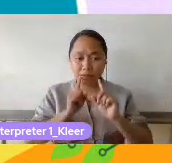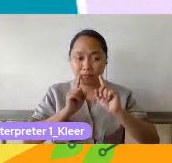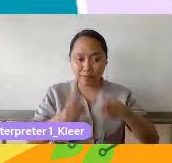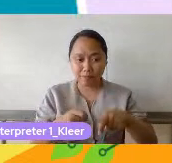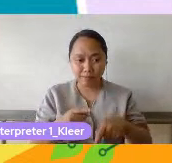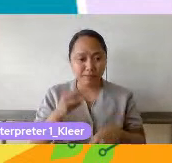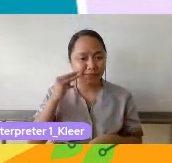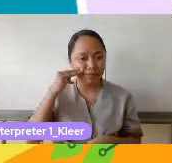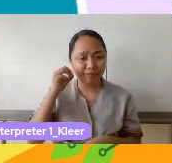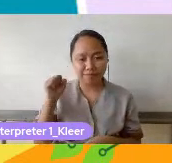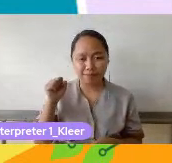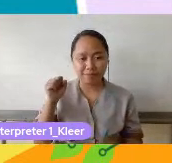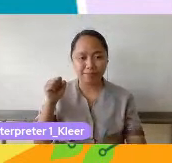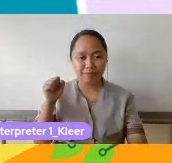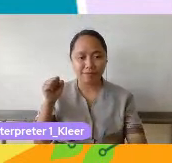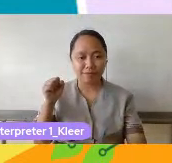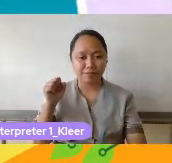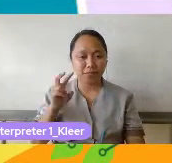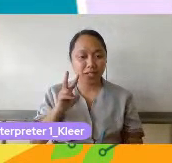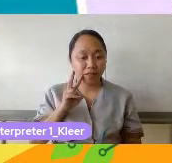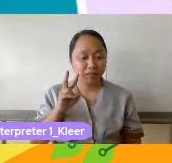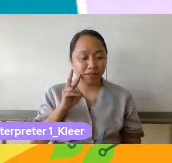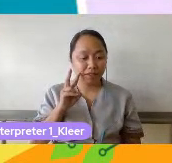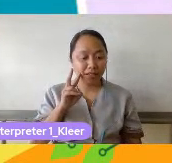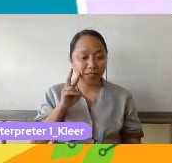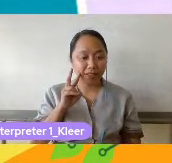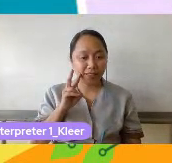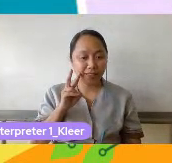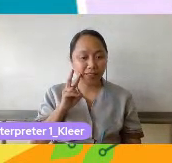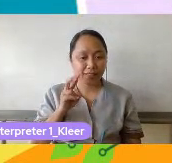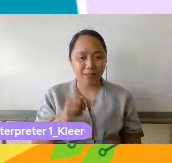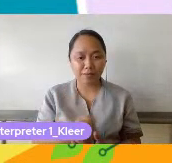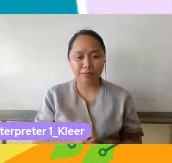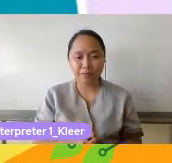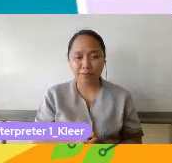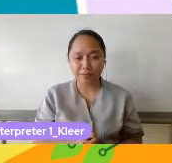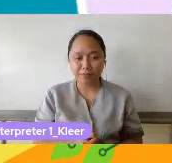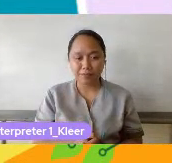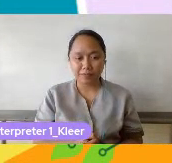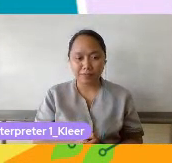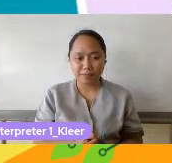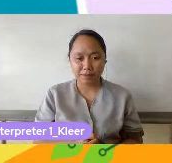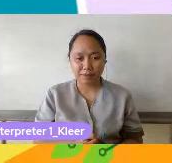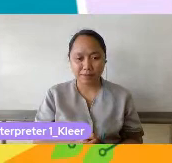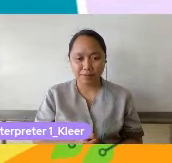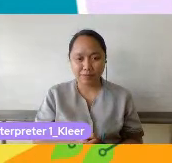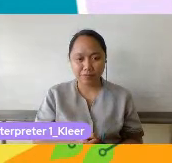Ms. Van. Simulan po natin kay Ms. Van.